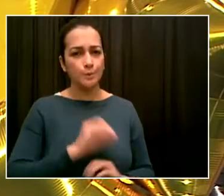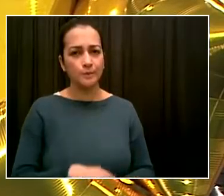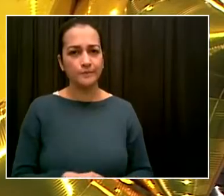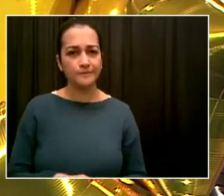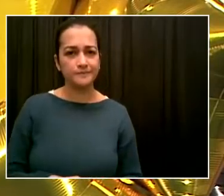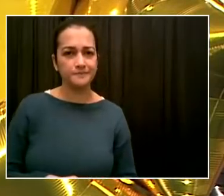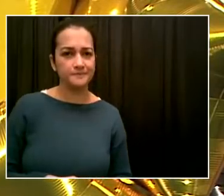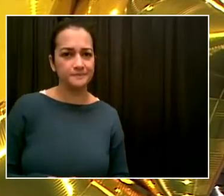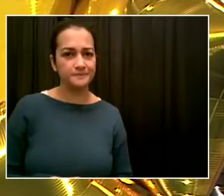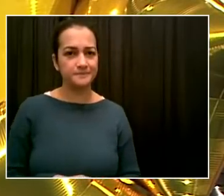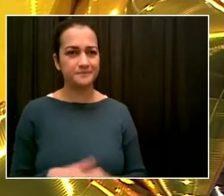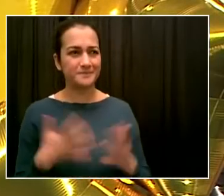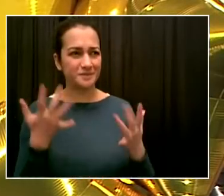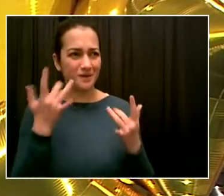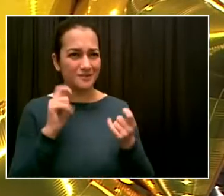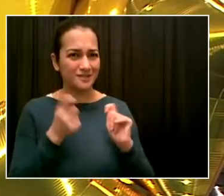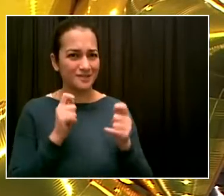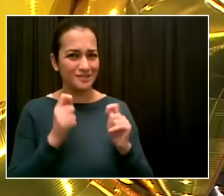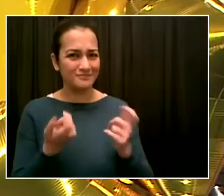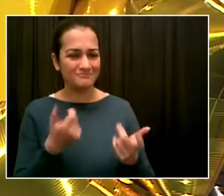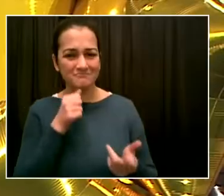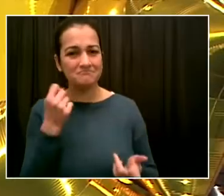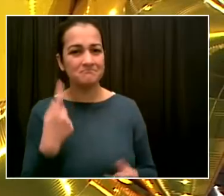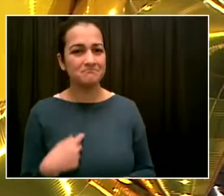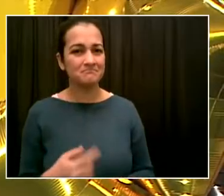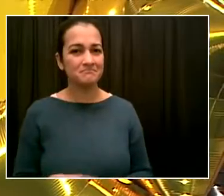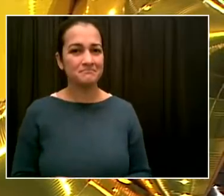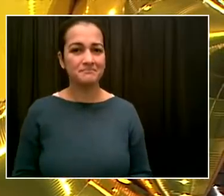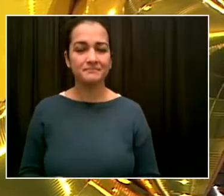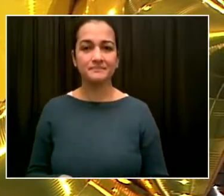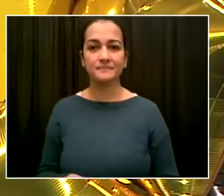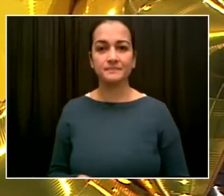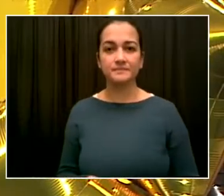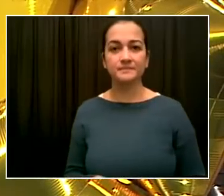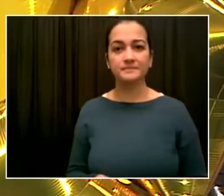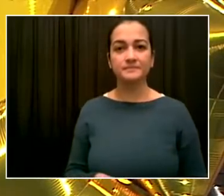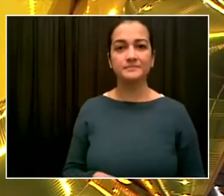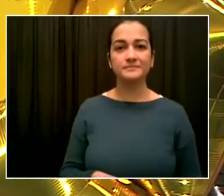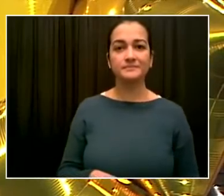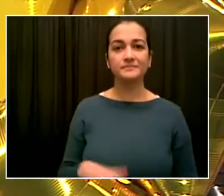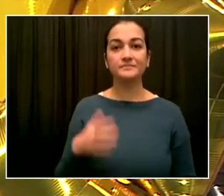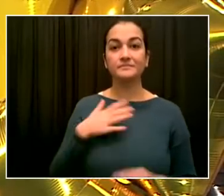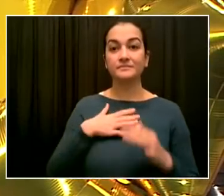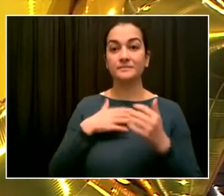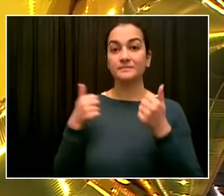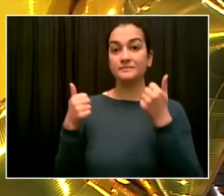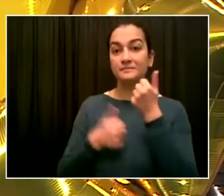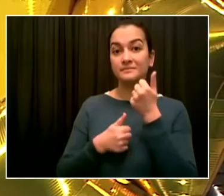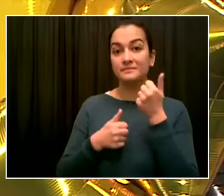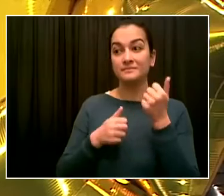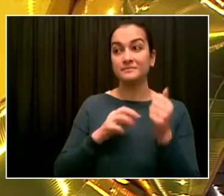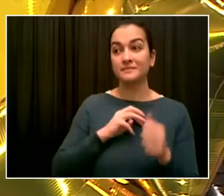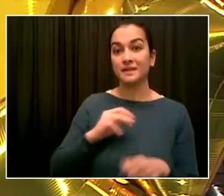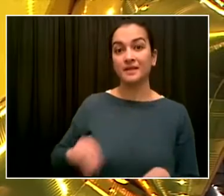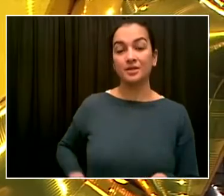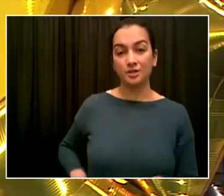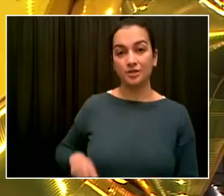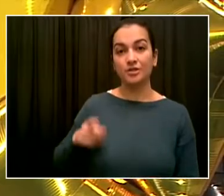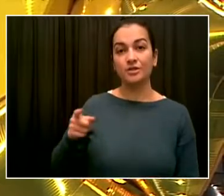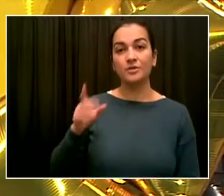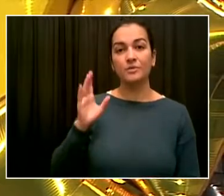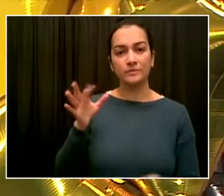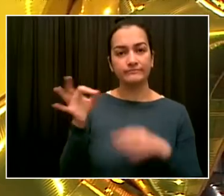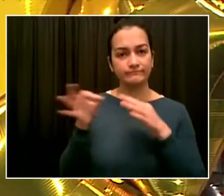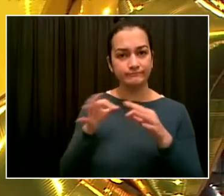us, but let me say this. The vision from the very beginning was sustainable blood center as an organization,